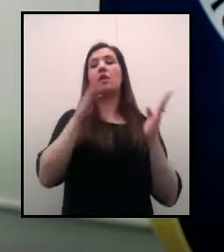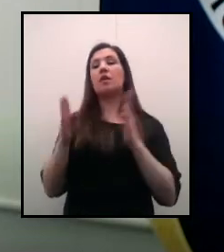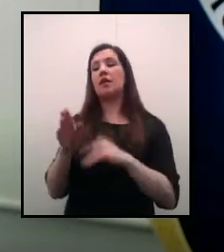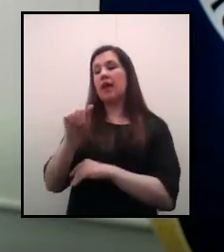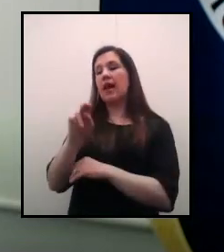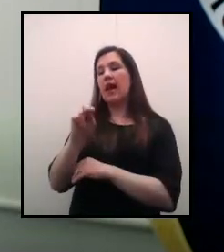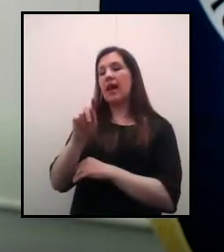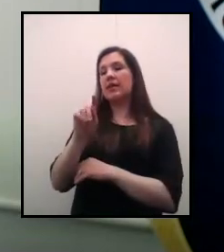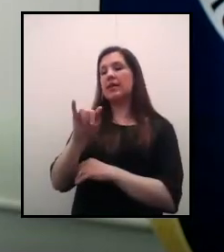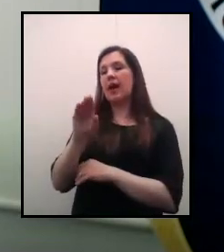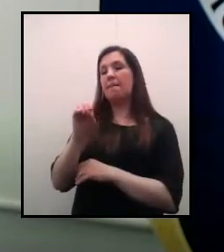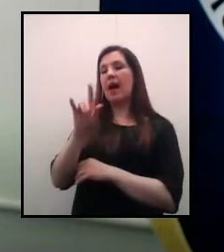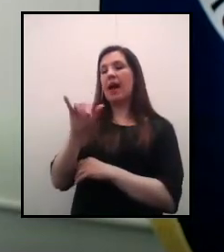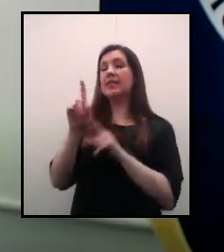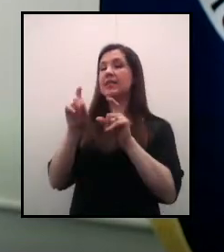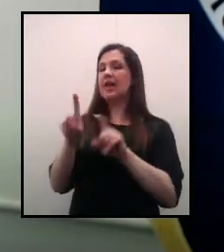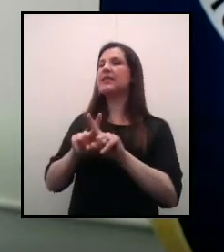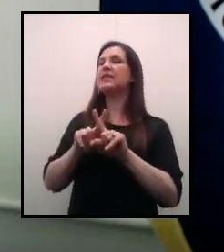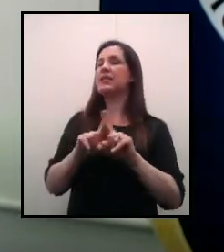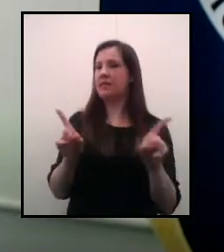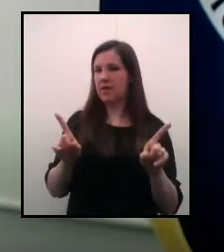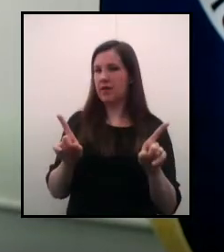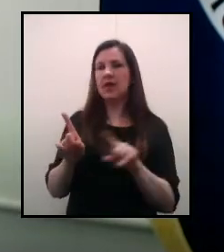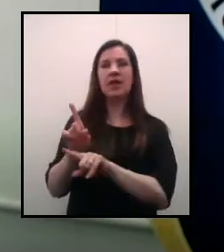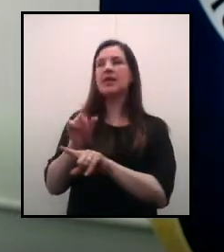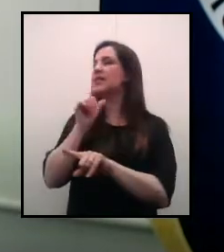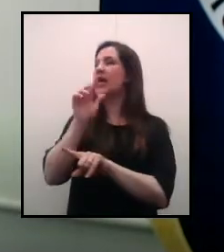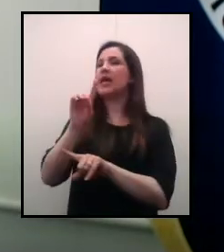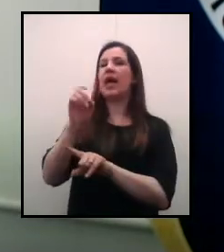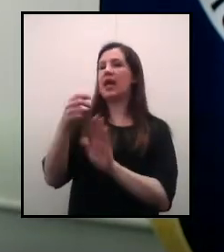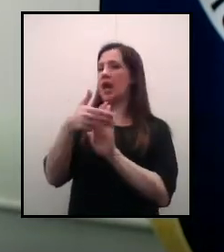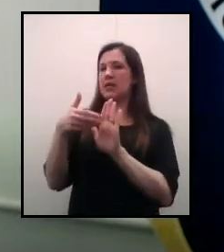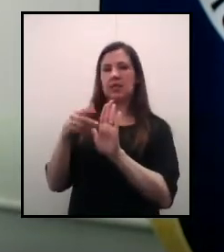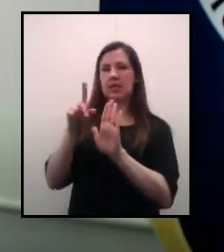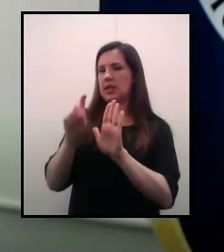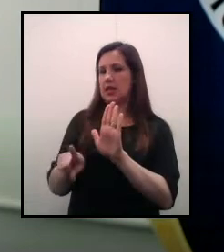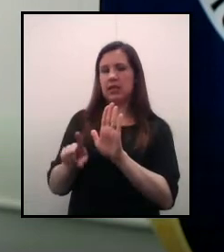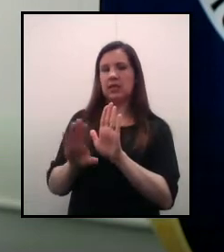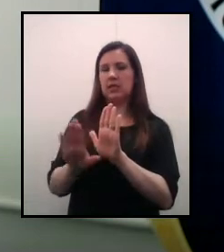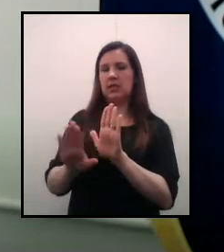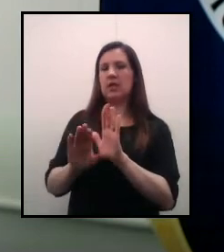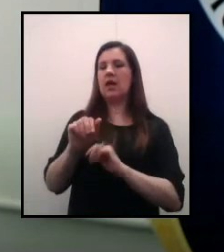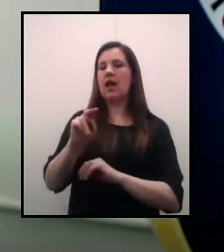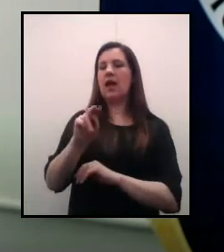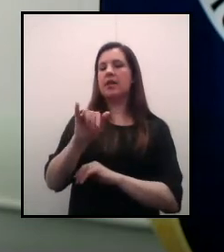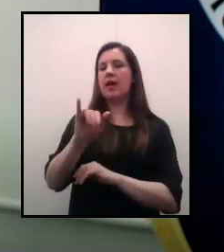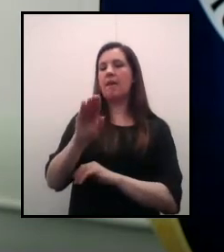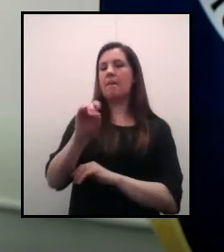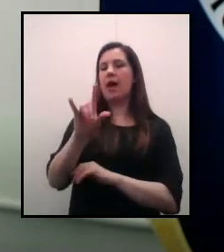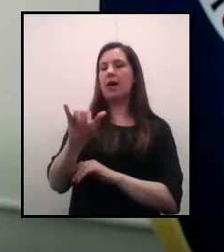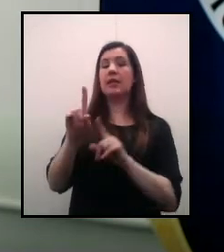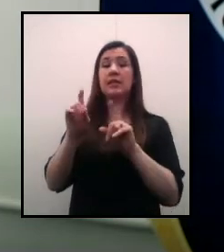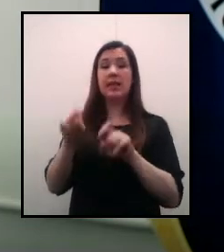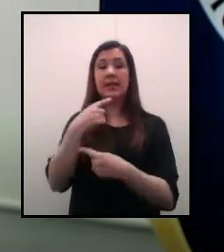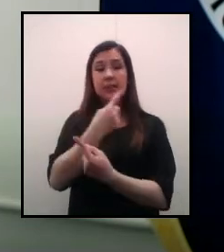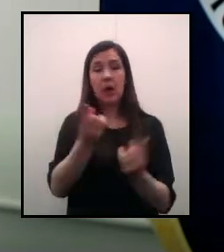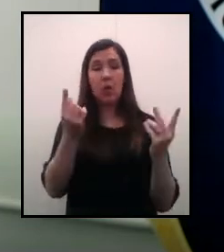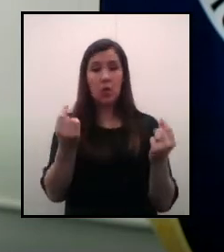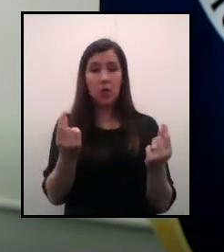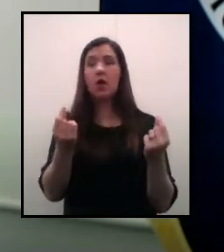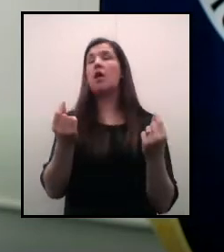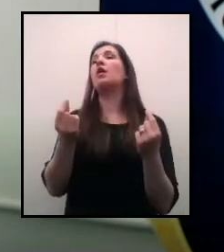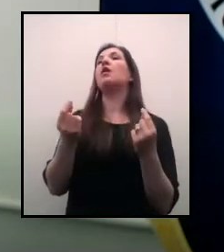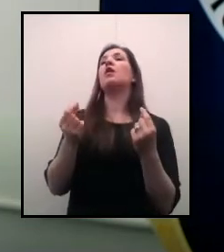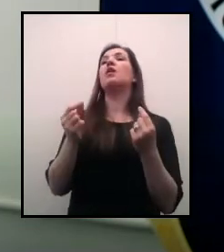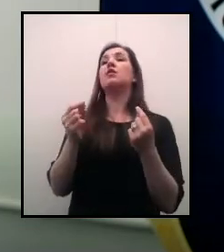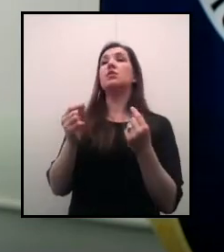different. The antibody test is not a diagnostic test. All the antibody test is telling you is that for a person that